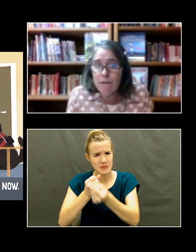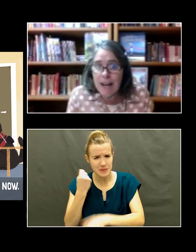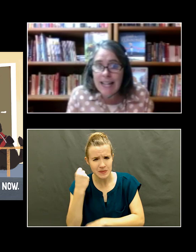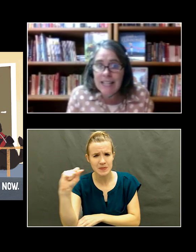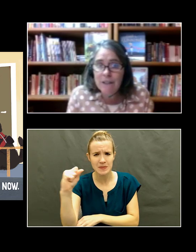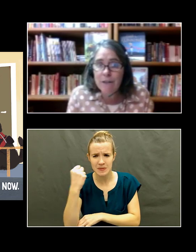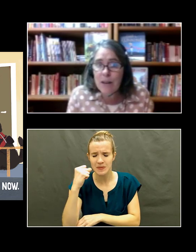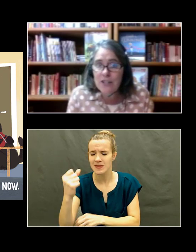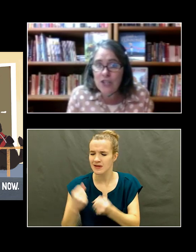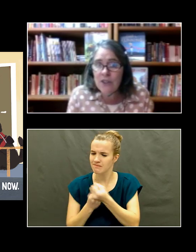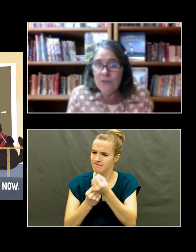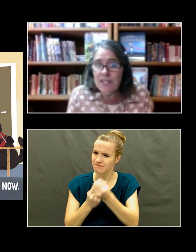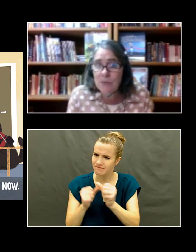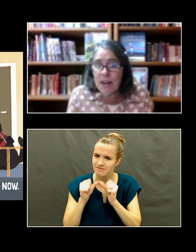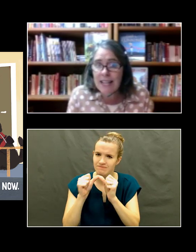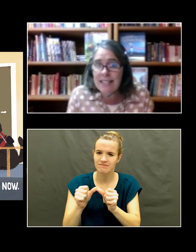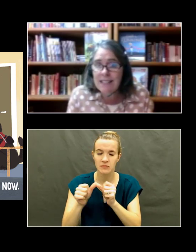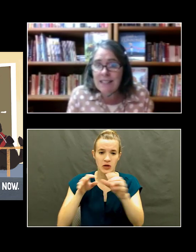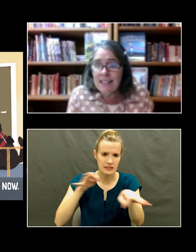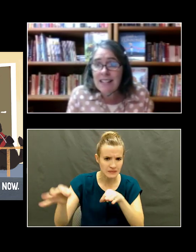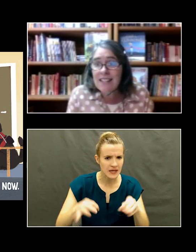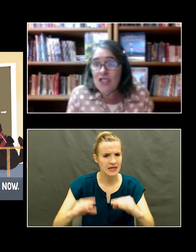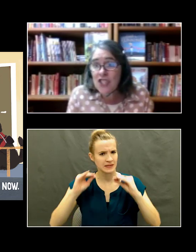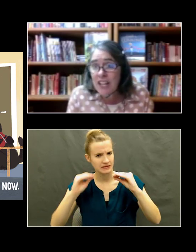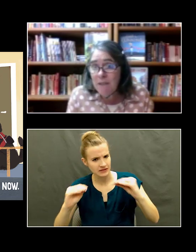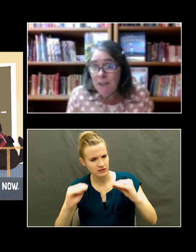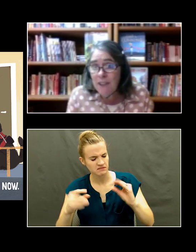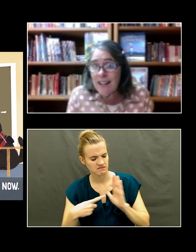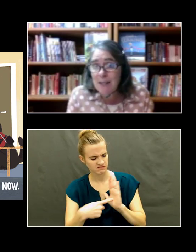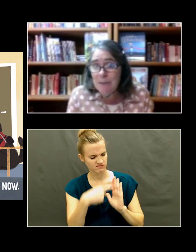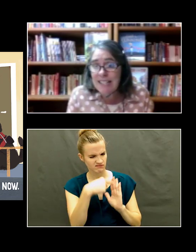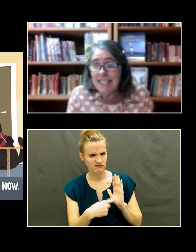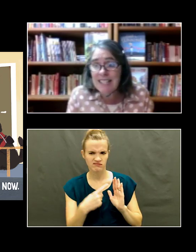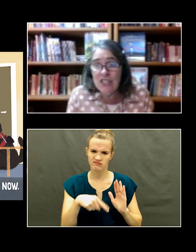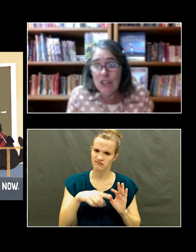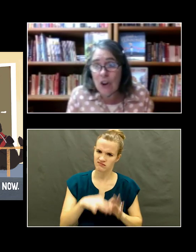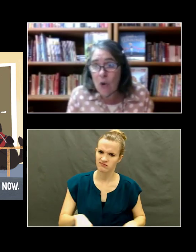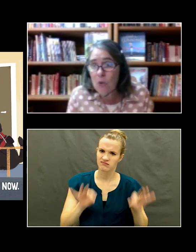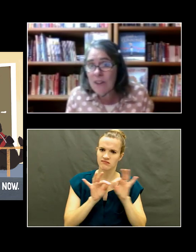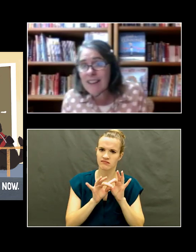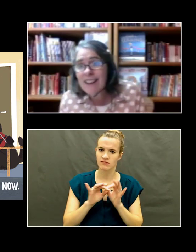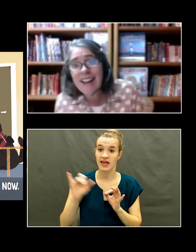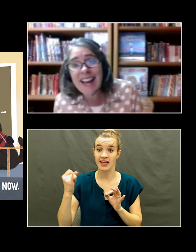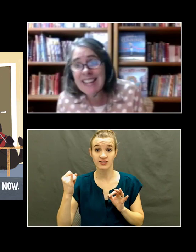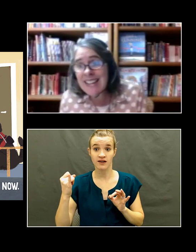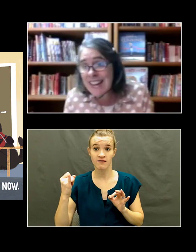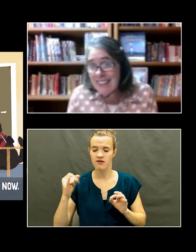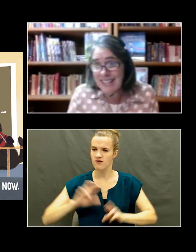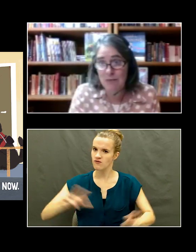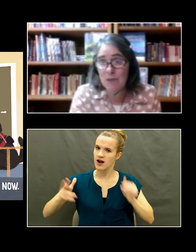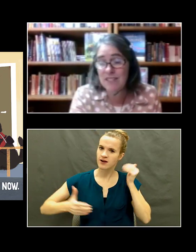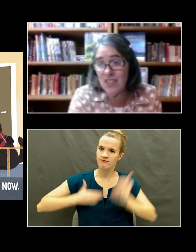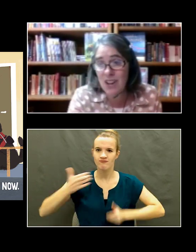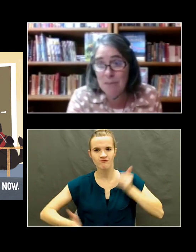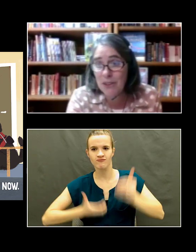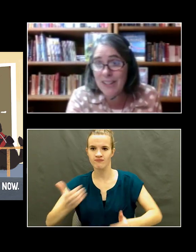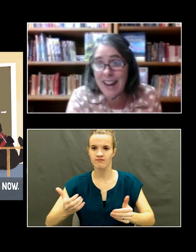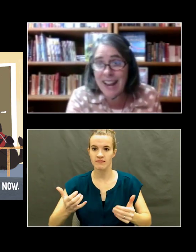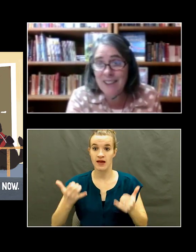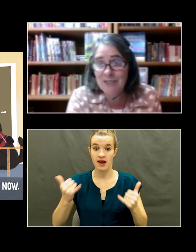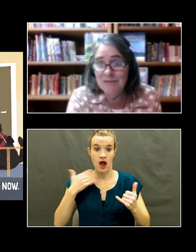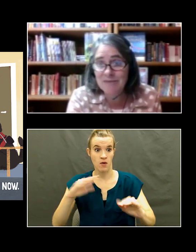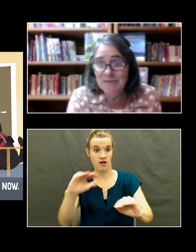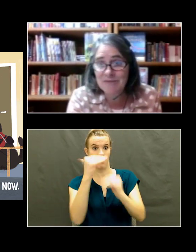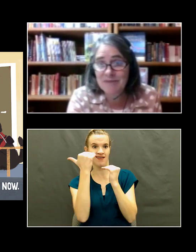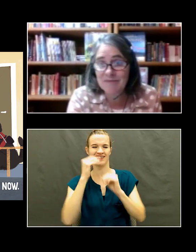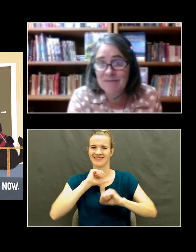continue fighting for what she knows is right. Jennifer has places to go, and nothing will stop her